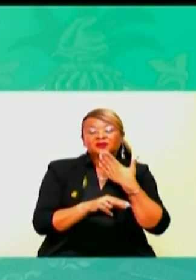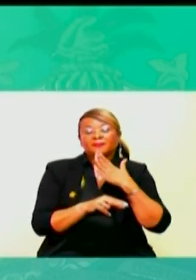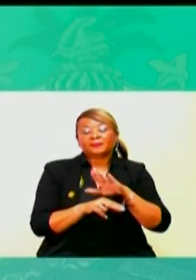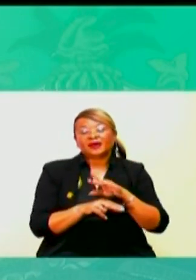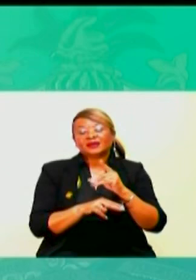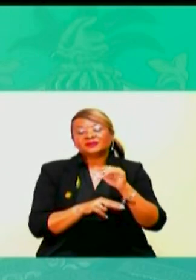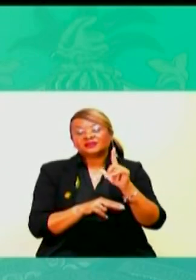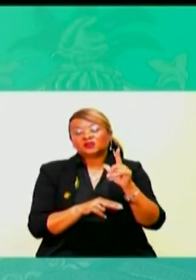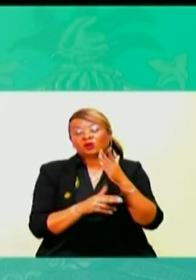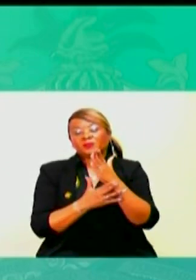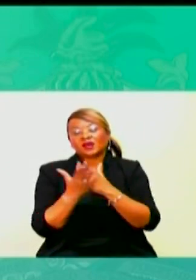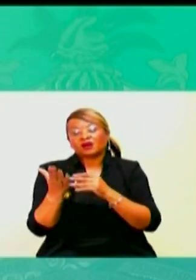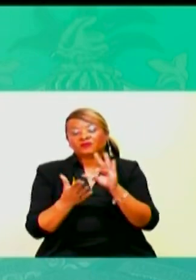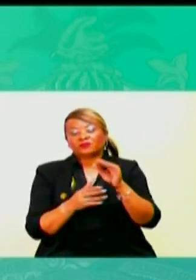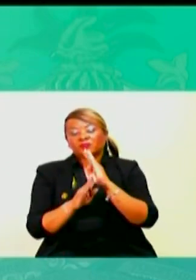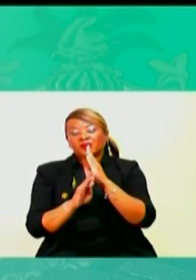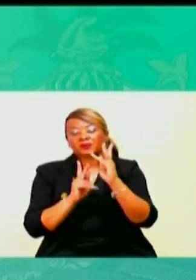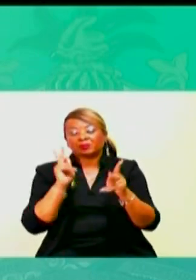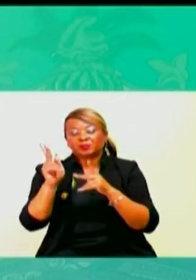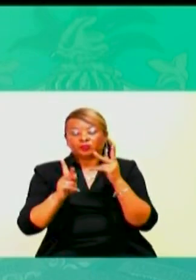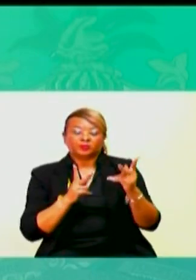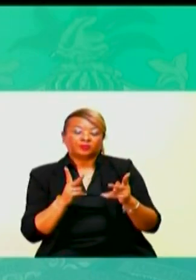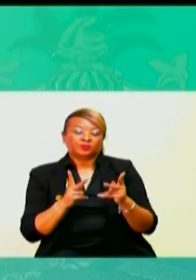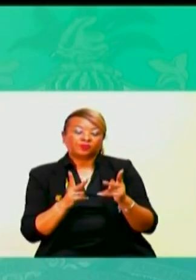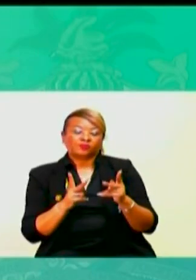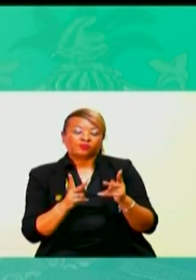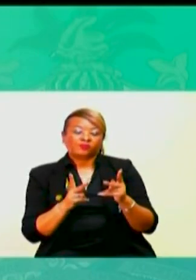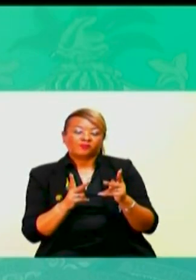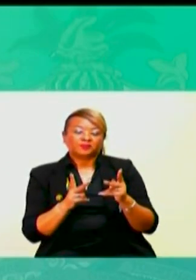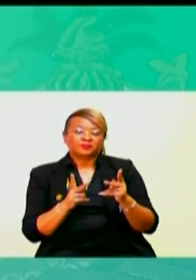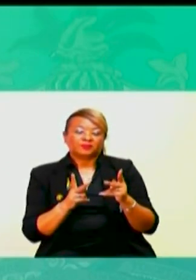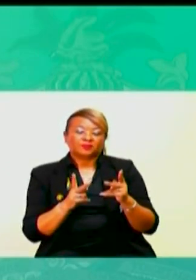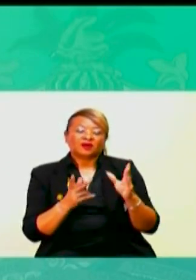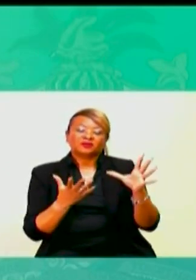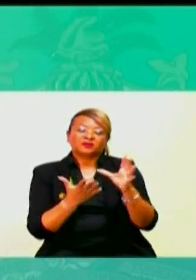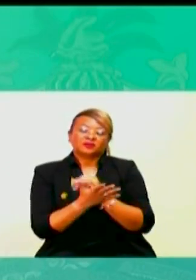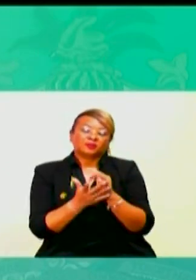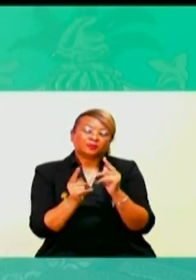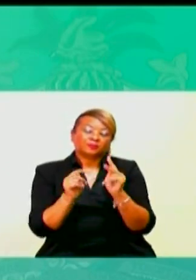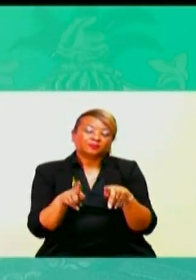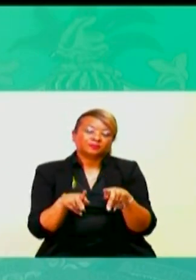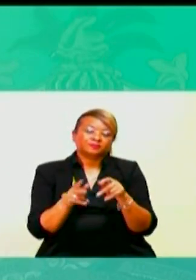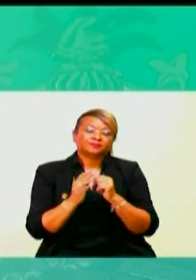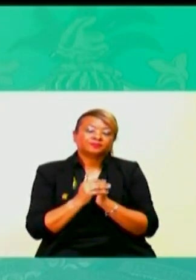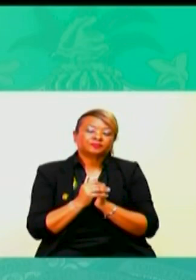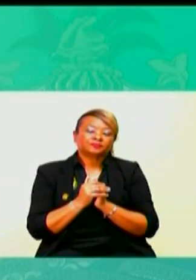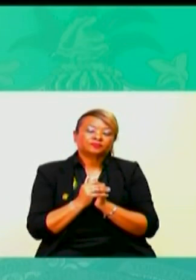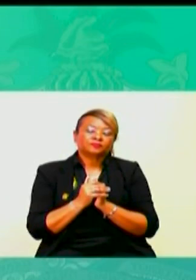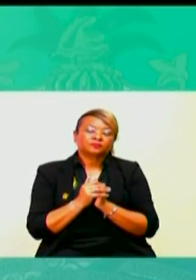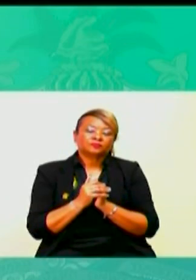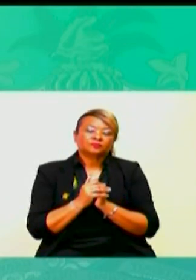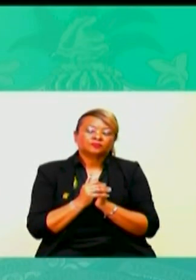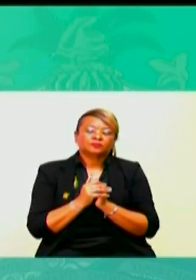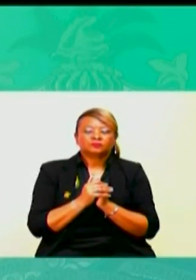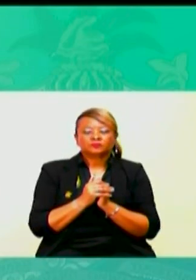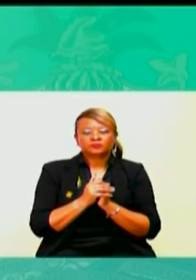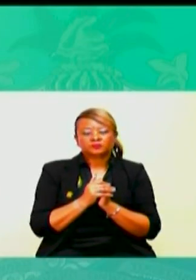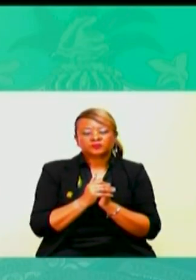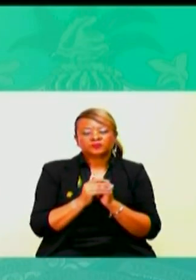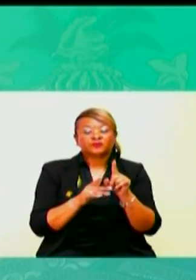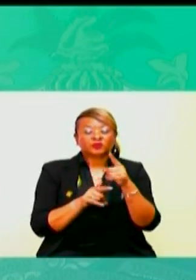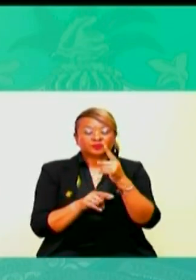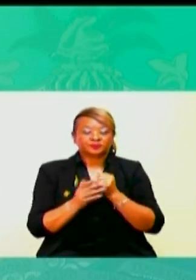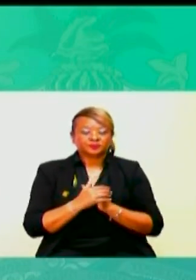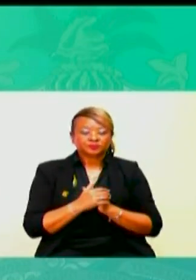deal on behalf of the Bahamian people. Look at it. Let me sum up this. Let me sum up this. First of